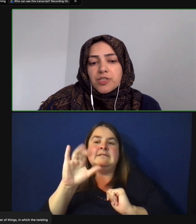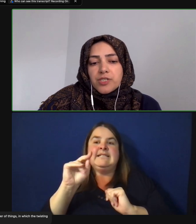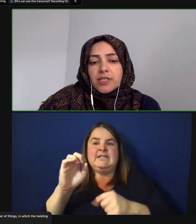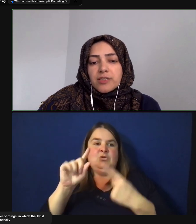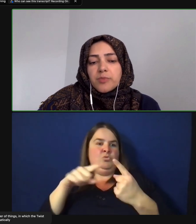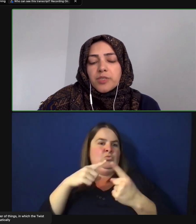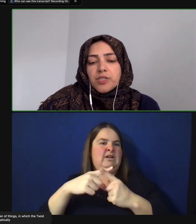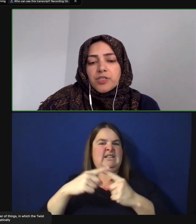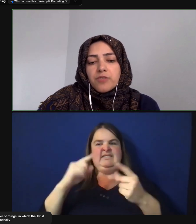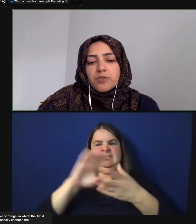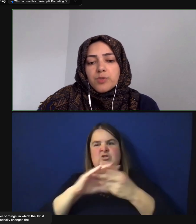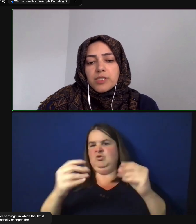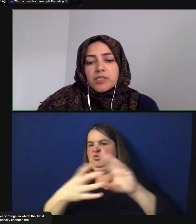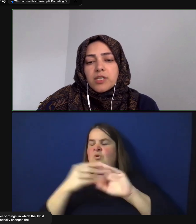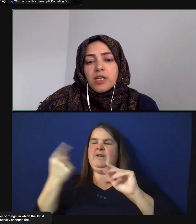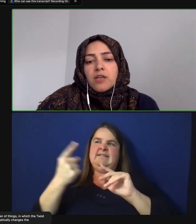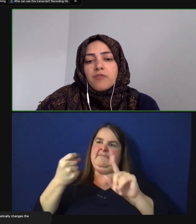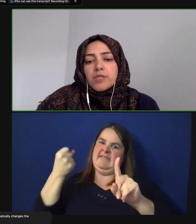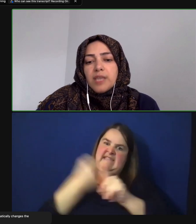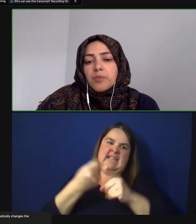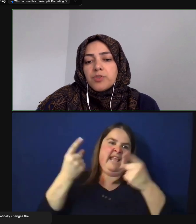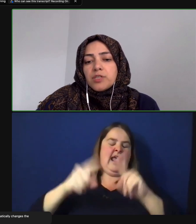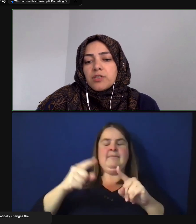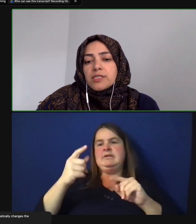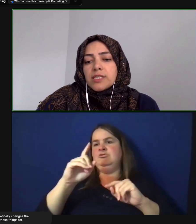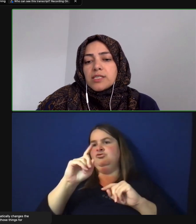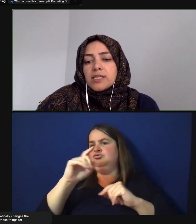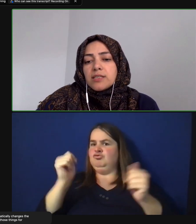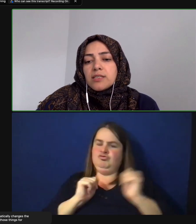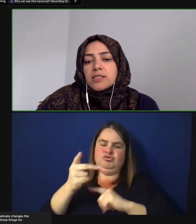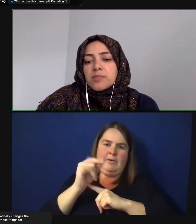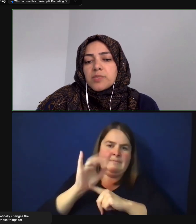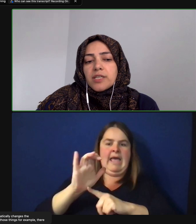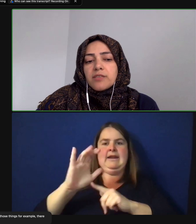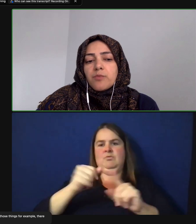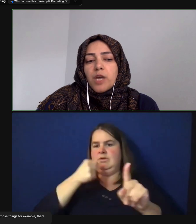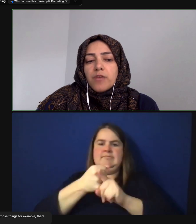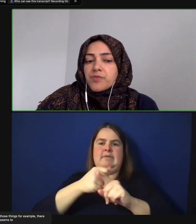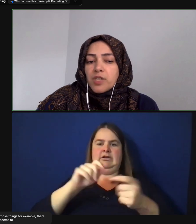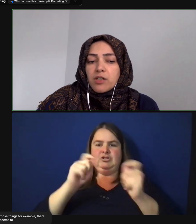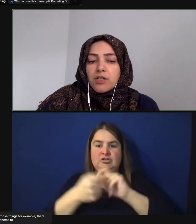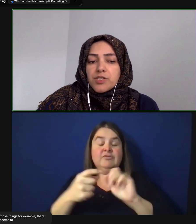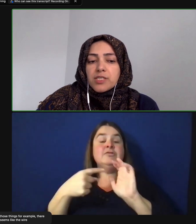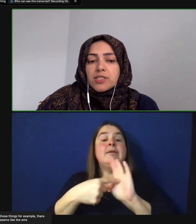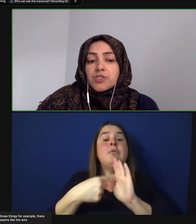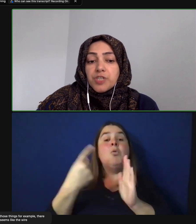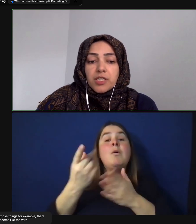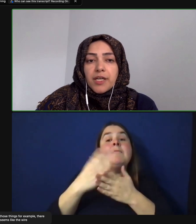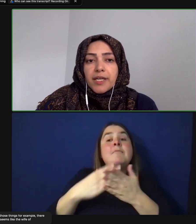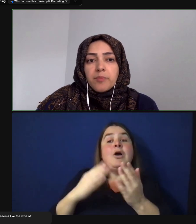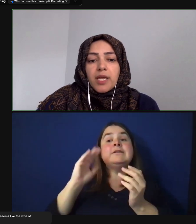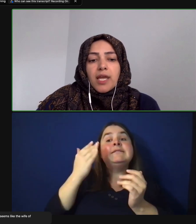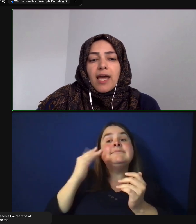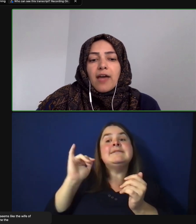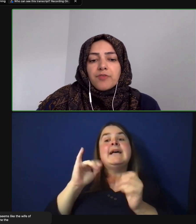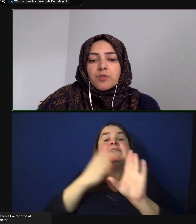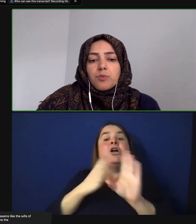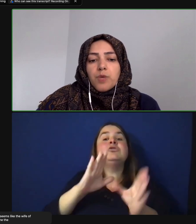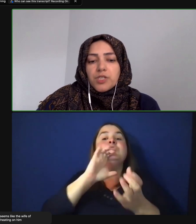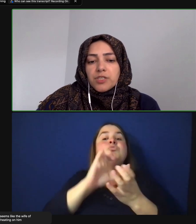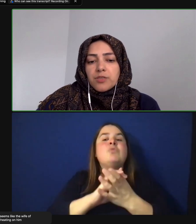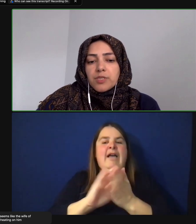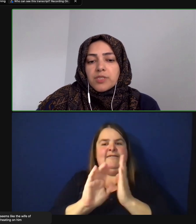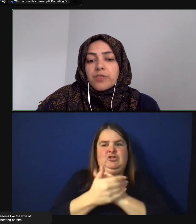dramatically changes the interpretation of those scenes. For example, there are scenes that it seems like the wife of psychologist is cheating on him.